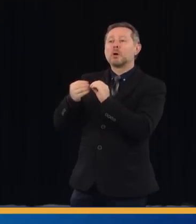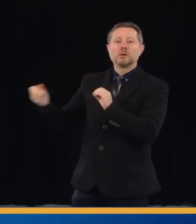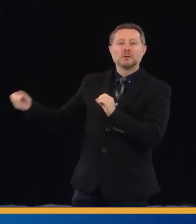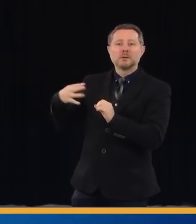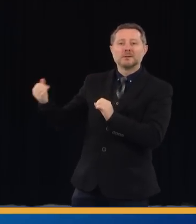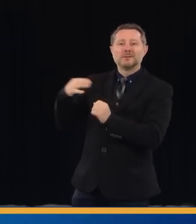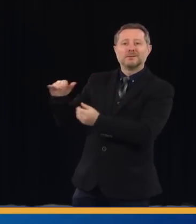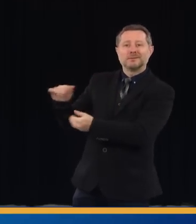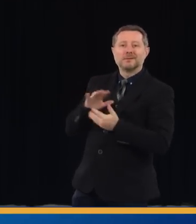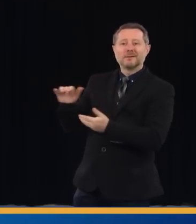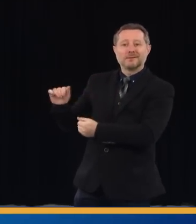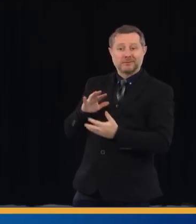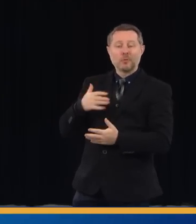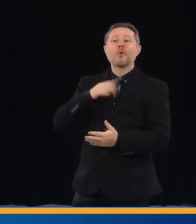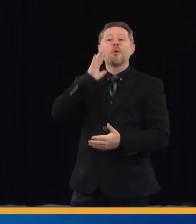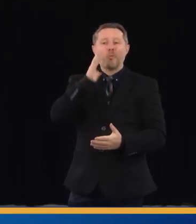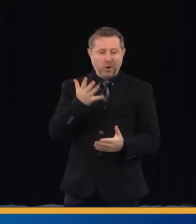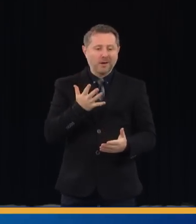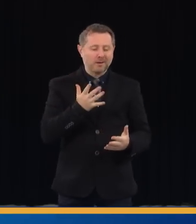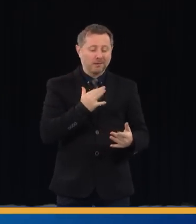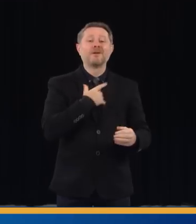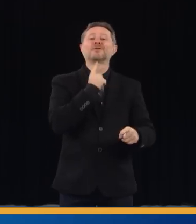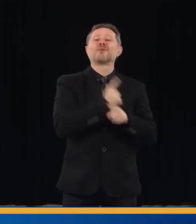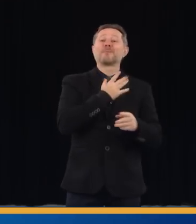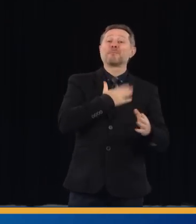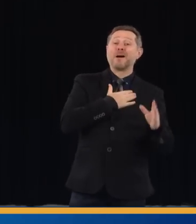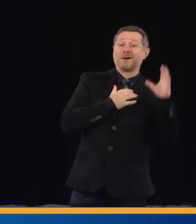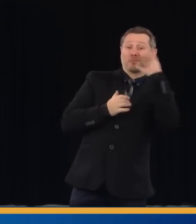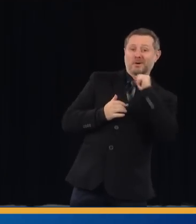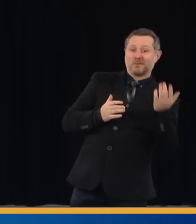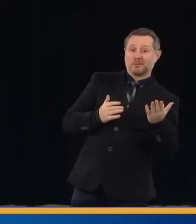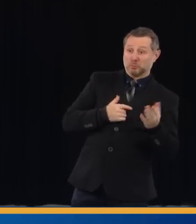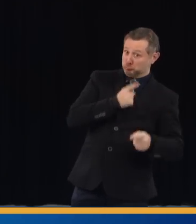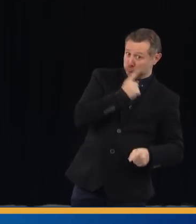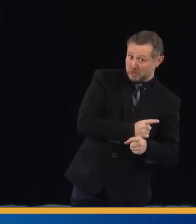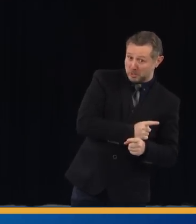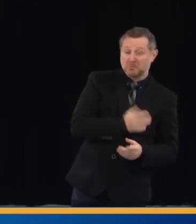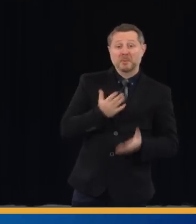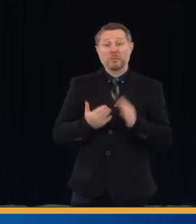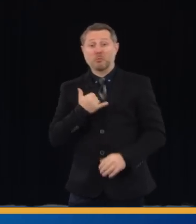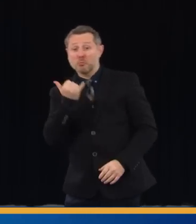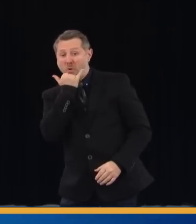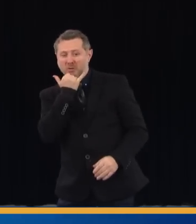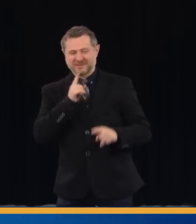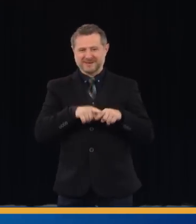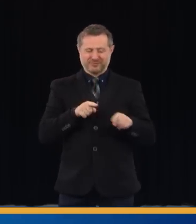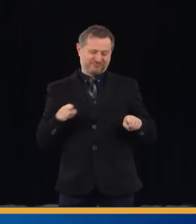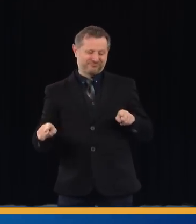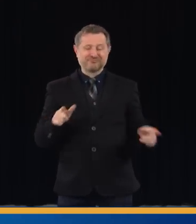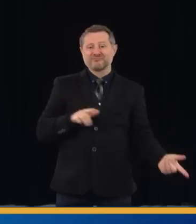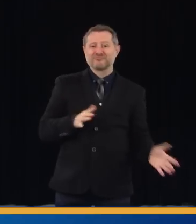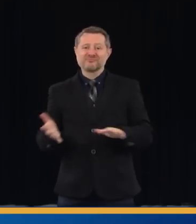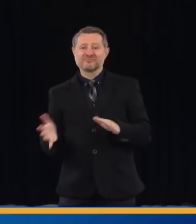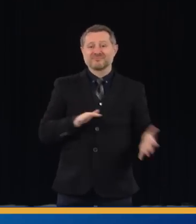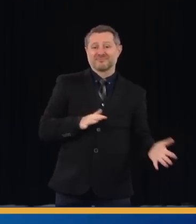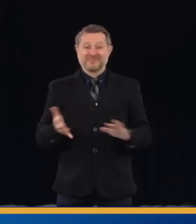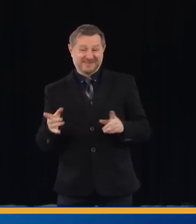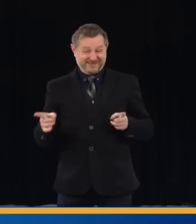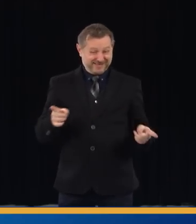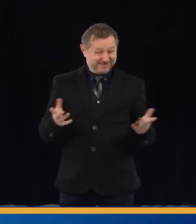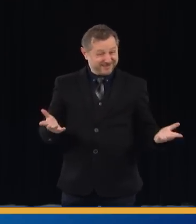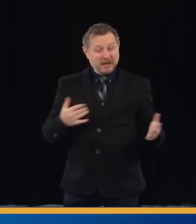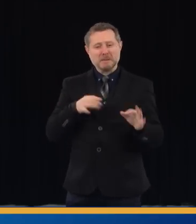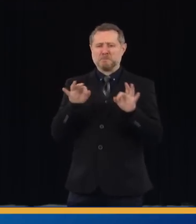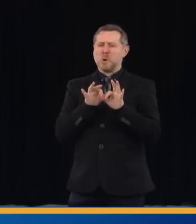or discounts their presumptions that they started with. So they refine the model